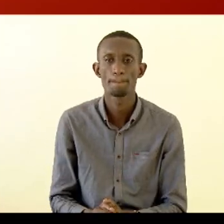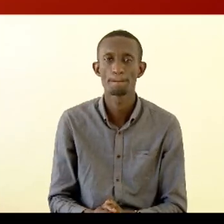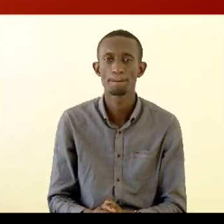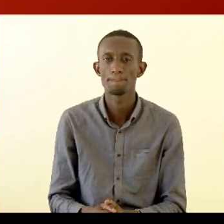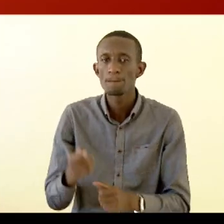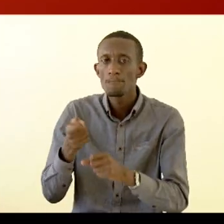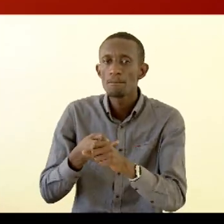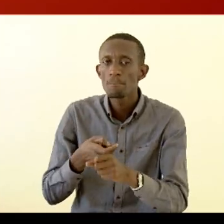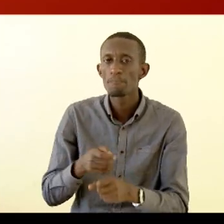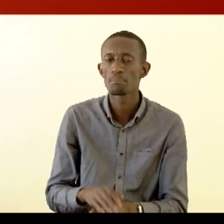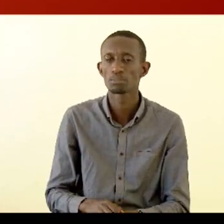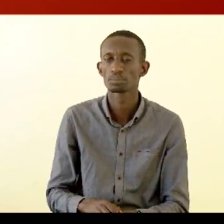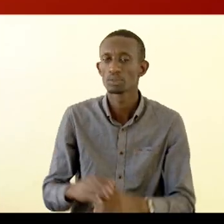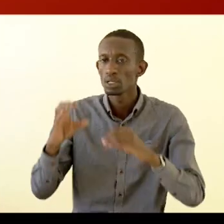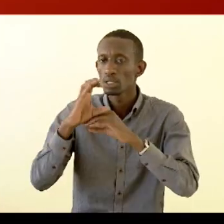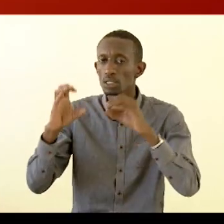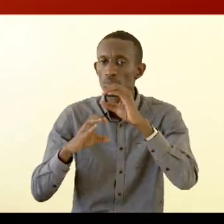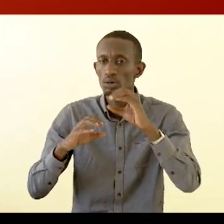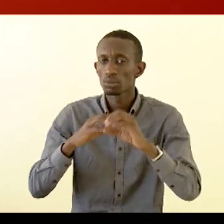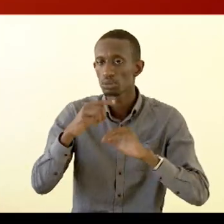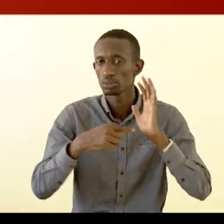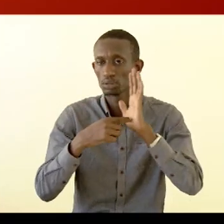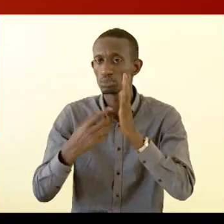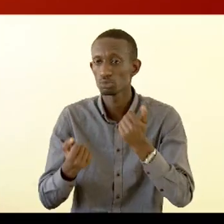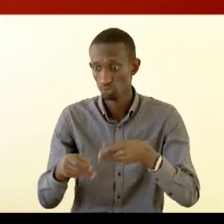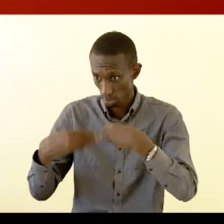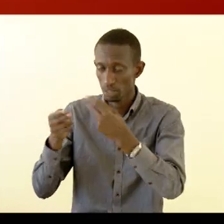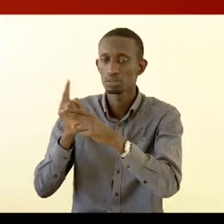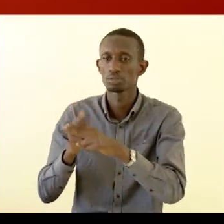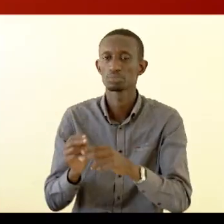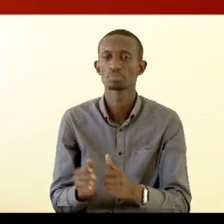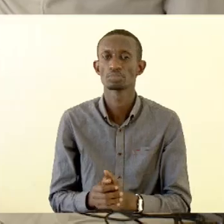chemical symbol, we deduce the name. We have Na.